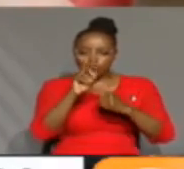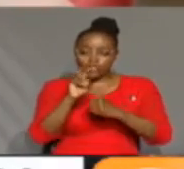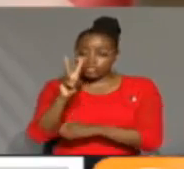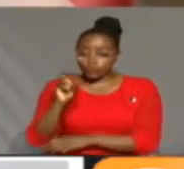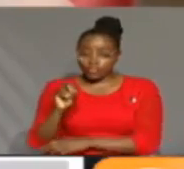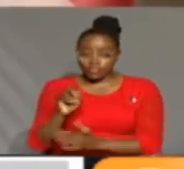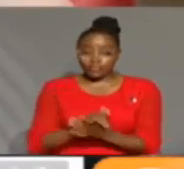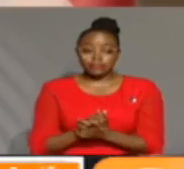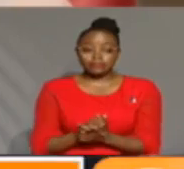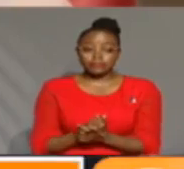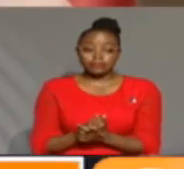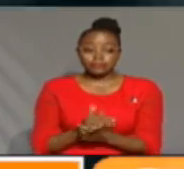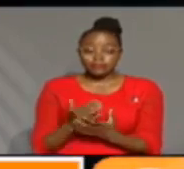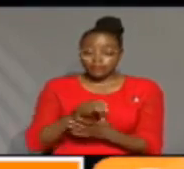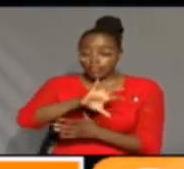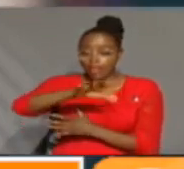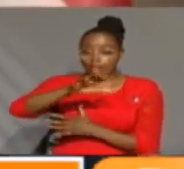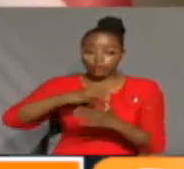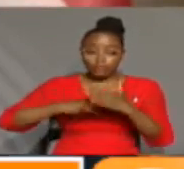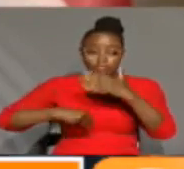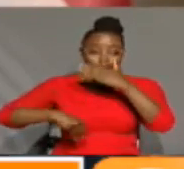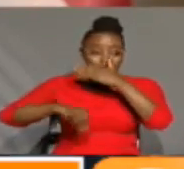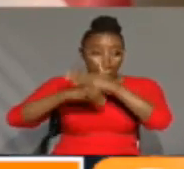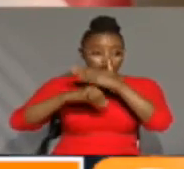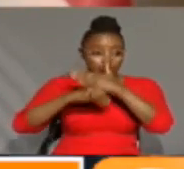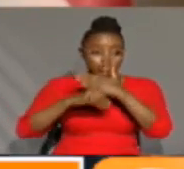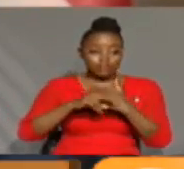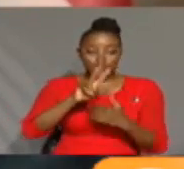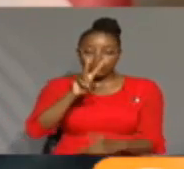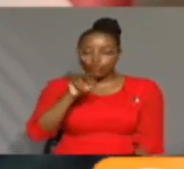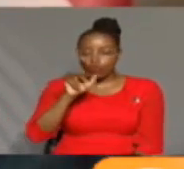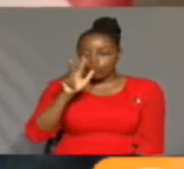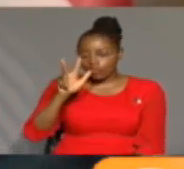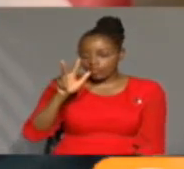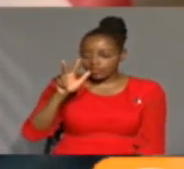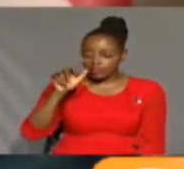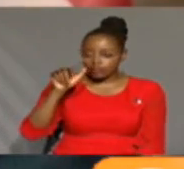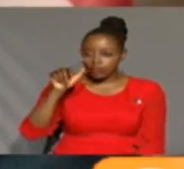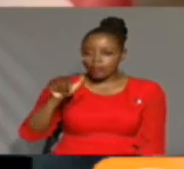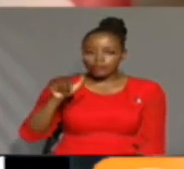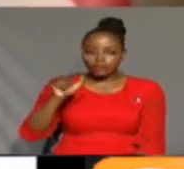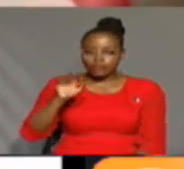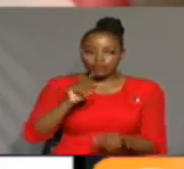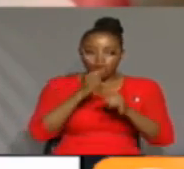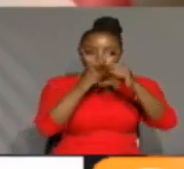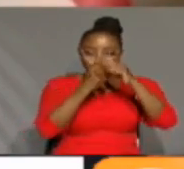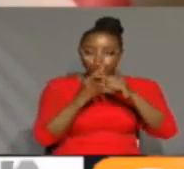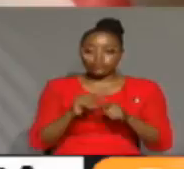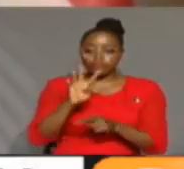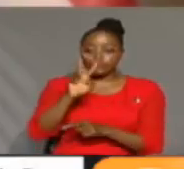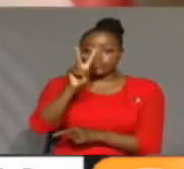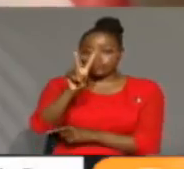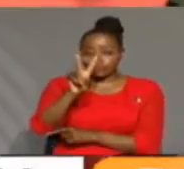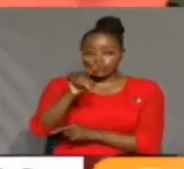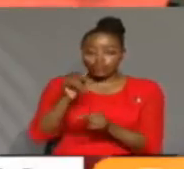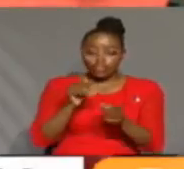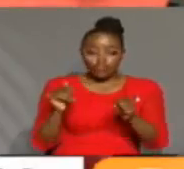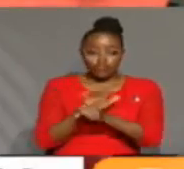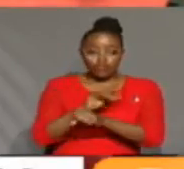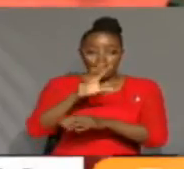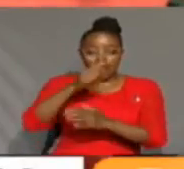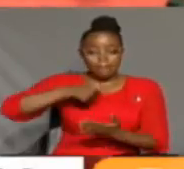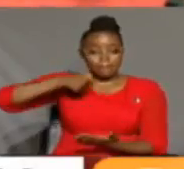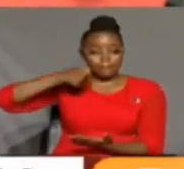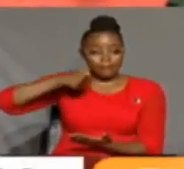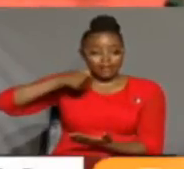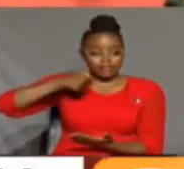2019-2020, the county has increased its wage bill to 3.78 billion, which forms 42% of the entire budget. I have